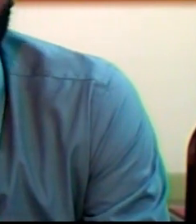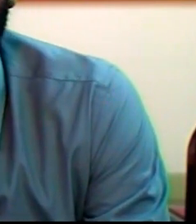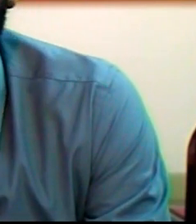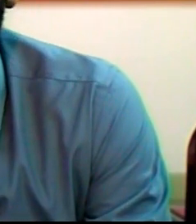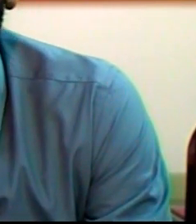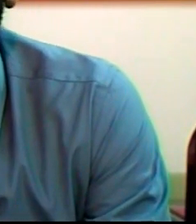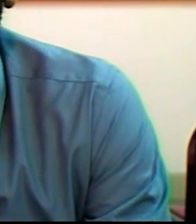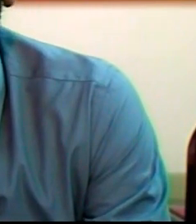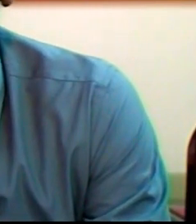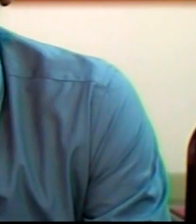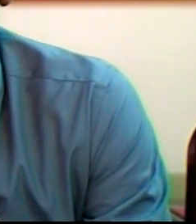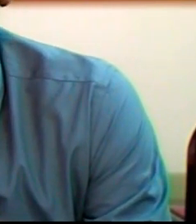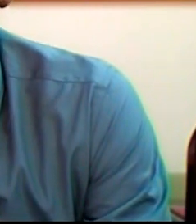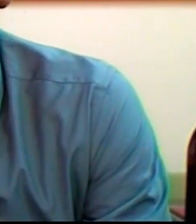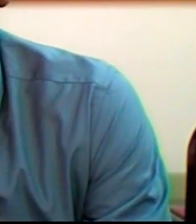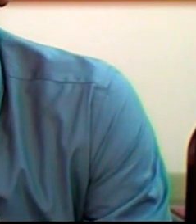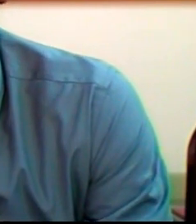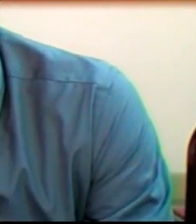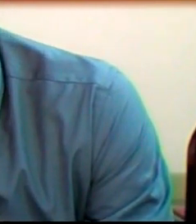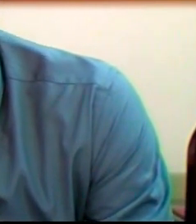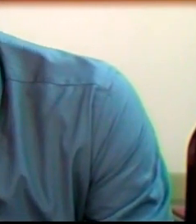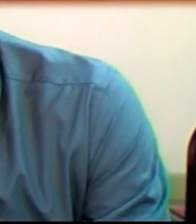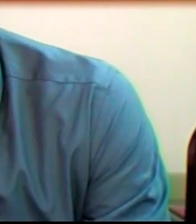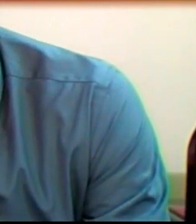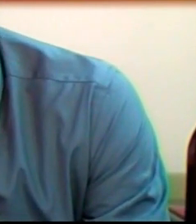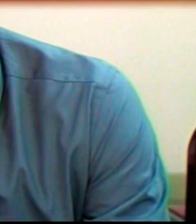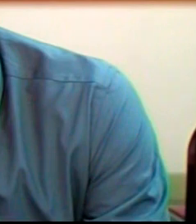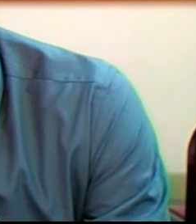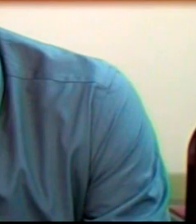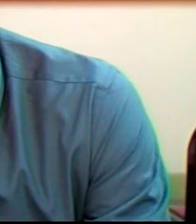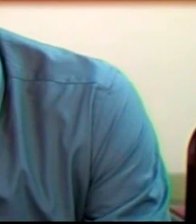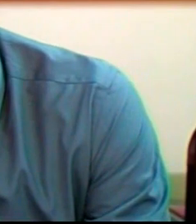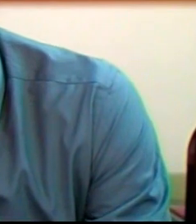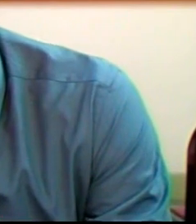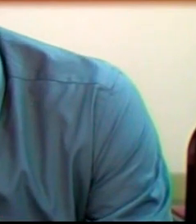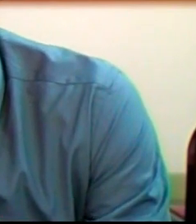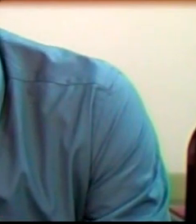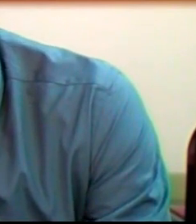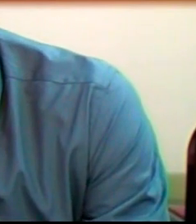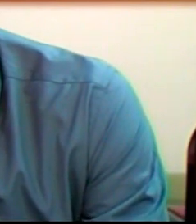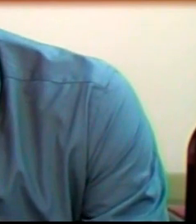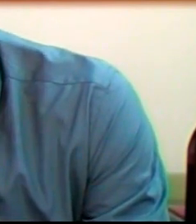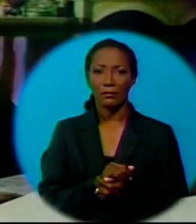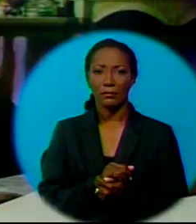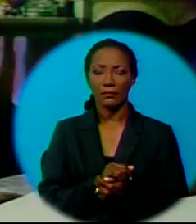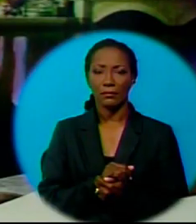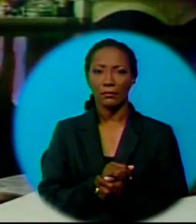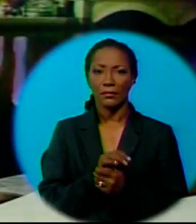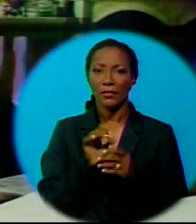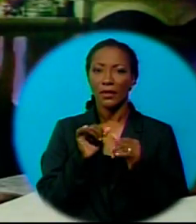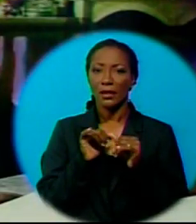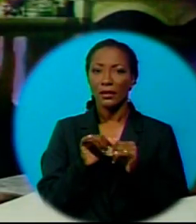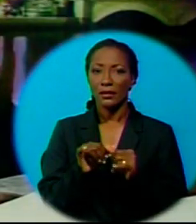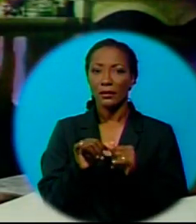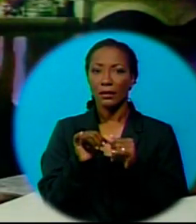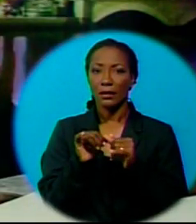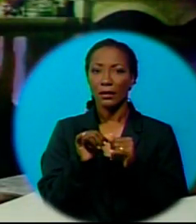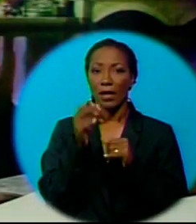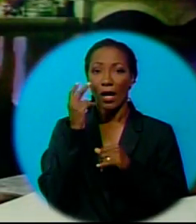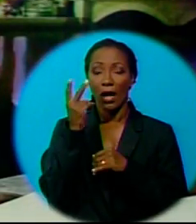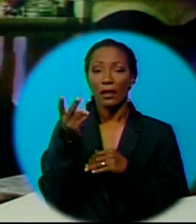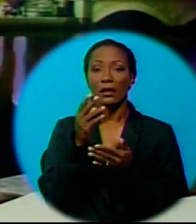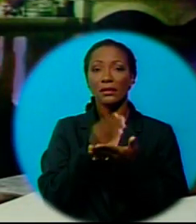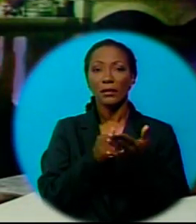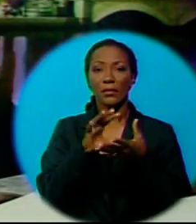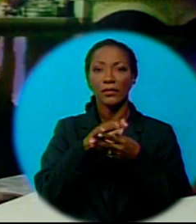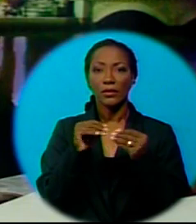a variety of housing, but with limited support or infrastructural support. And still to come, a look at some of the stories